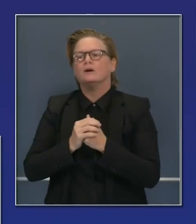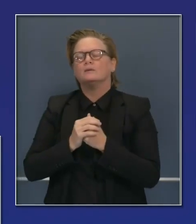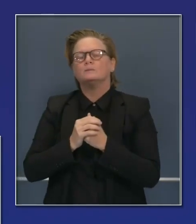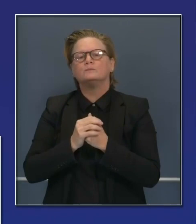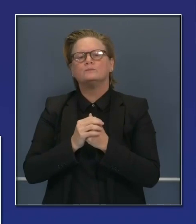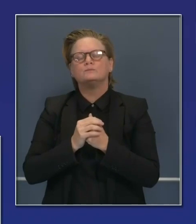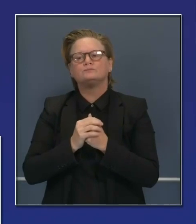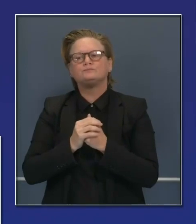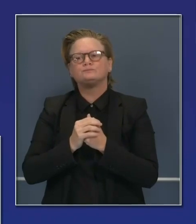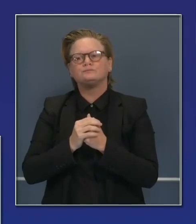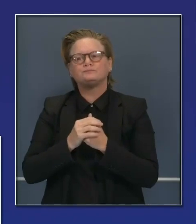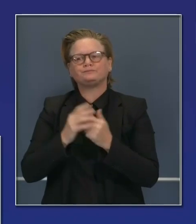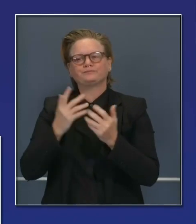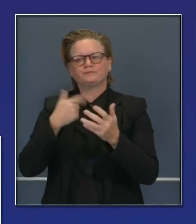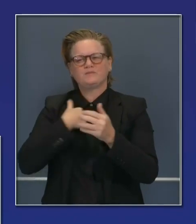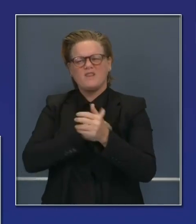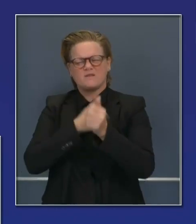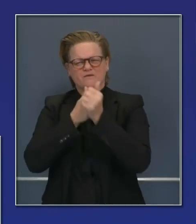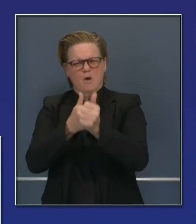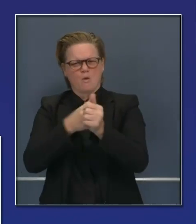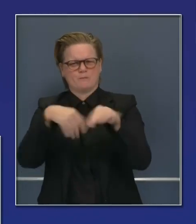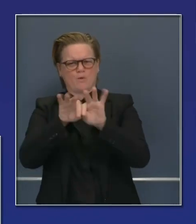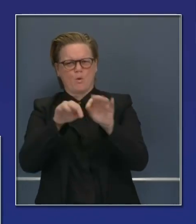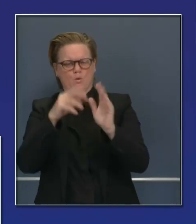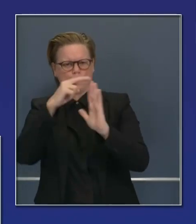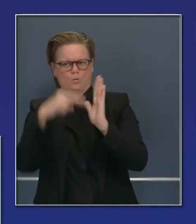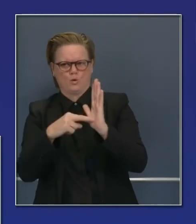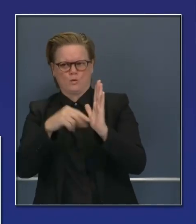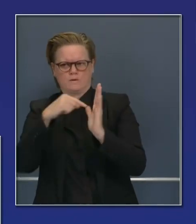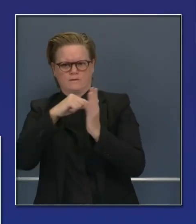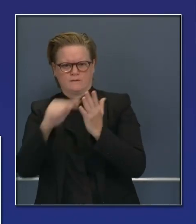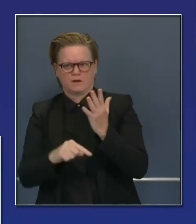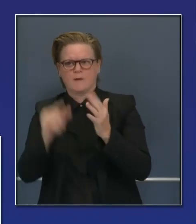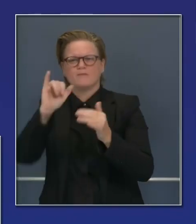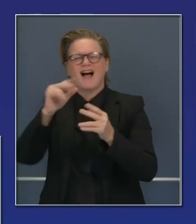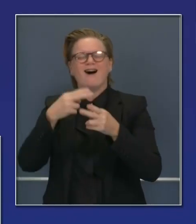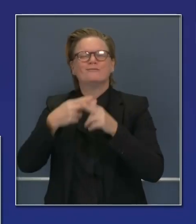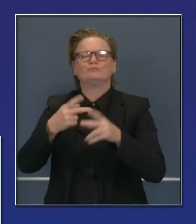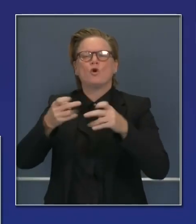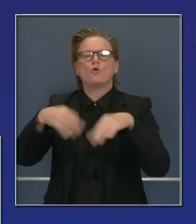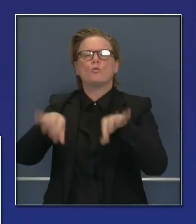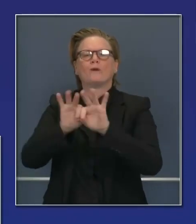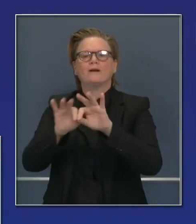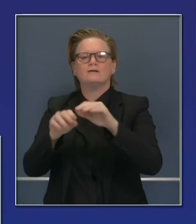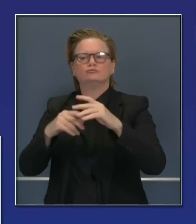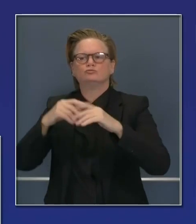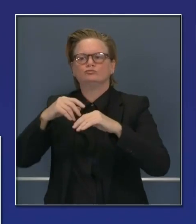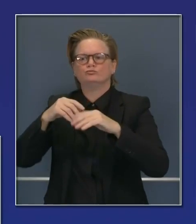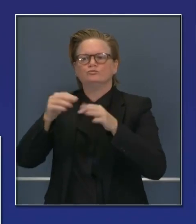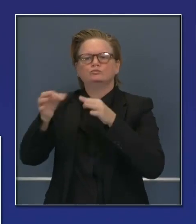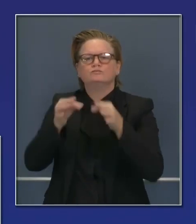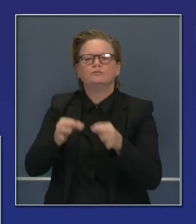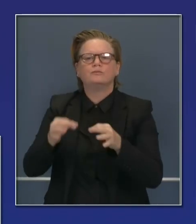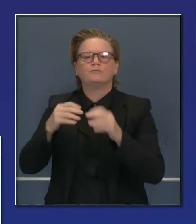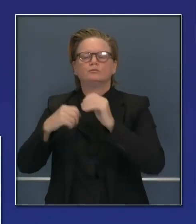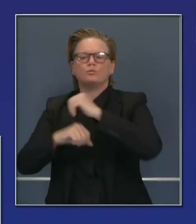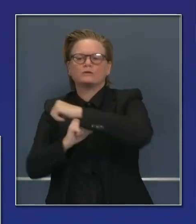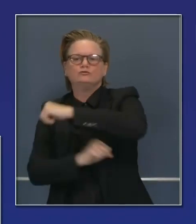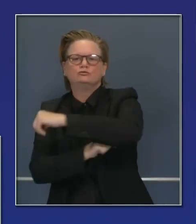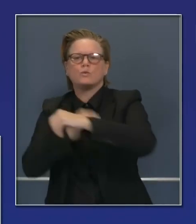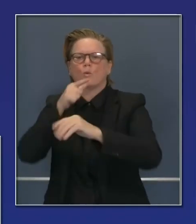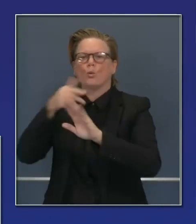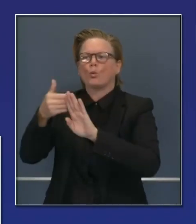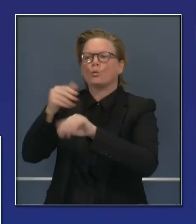terms of standards. Critical infrastructure, broadly defined on the previous guidances, we have put out retail occupancy